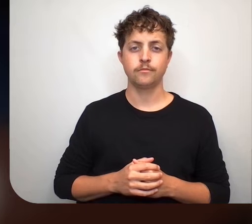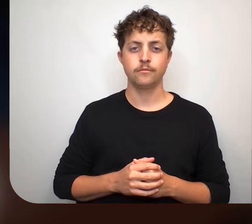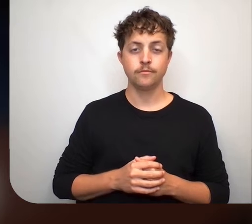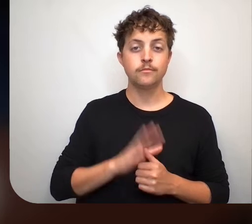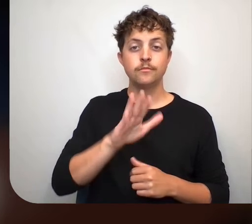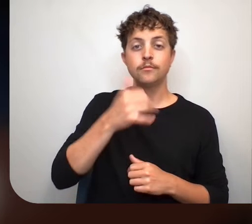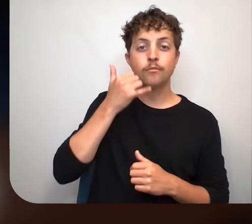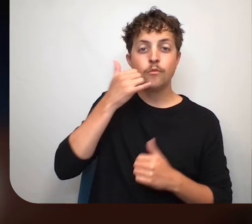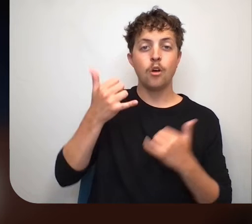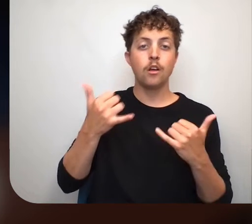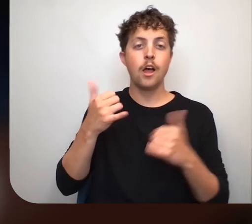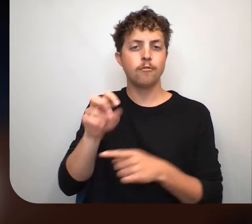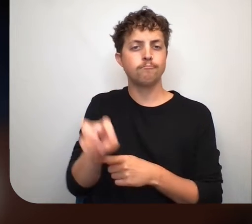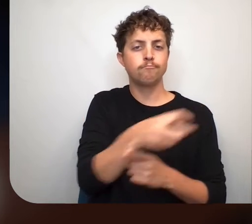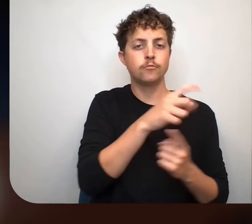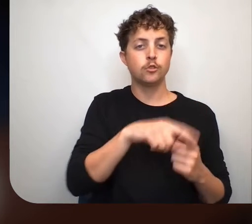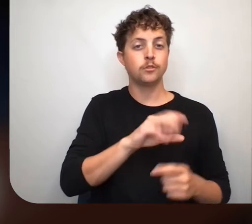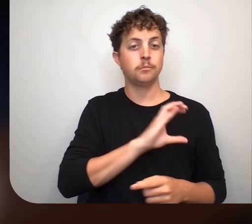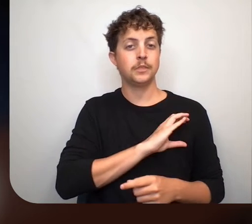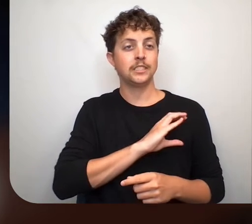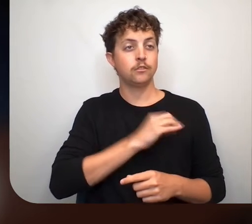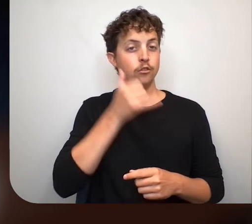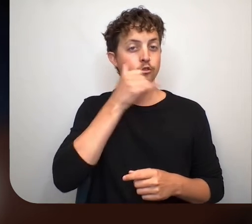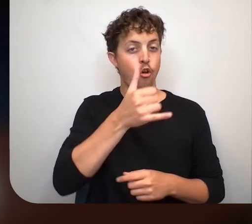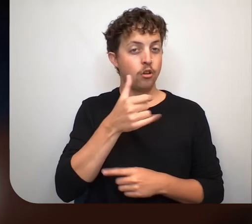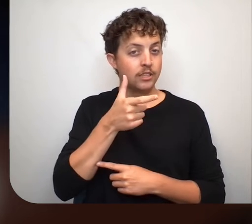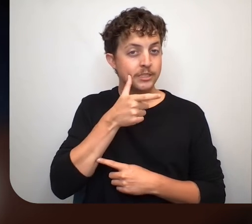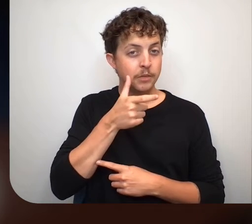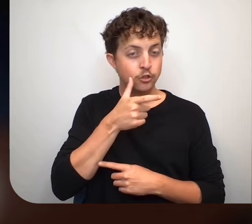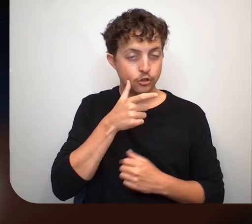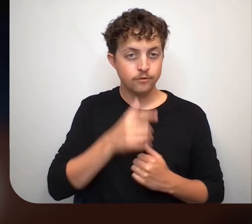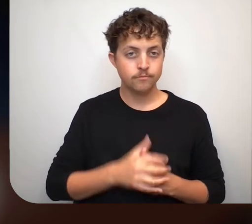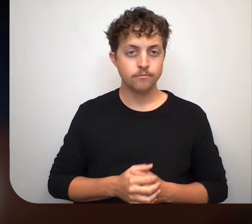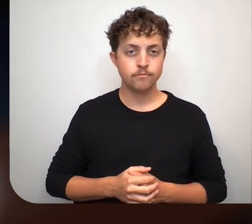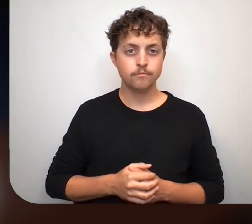Your call is transferred to a police call dispatcher.